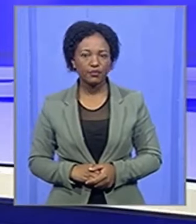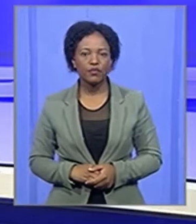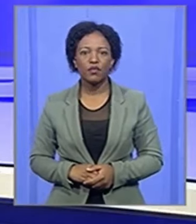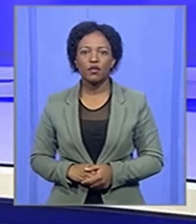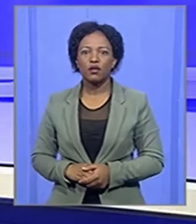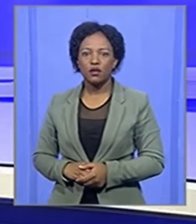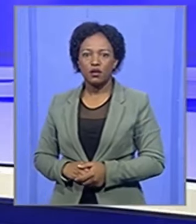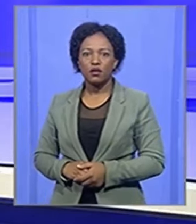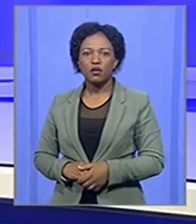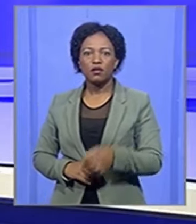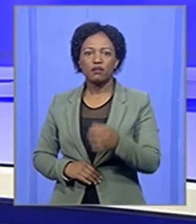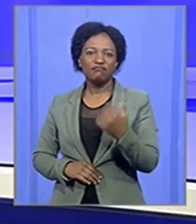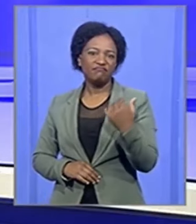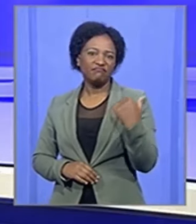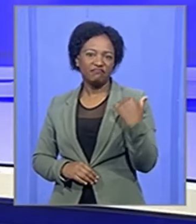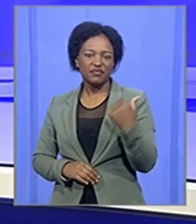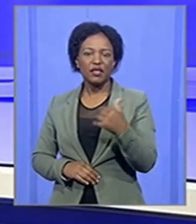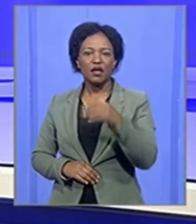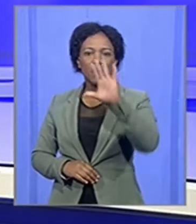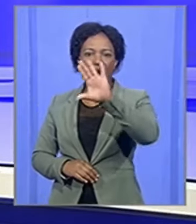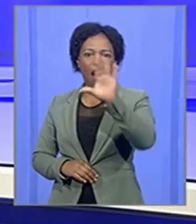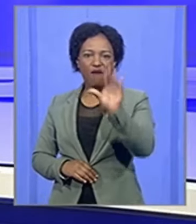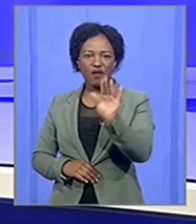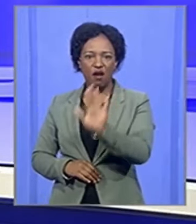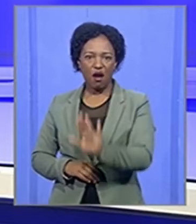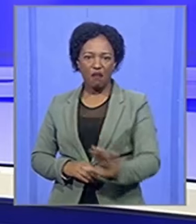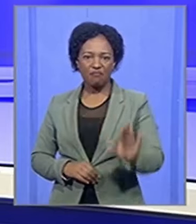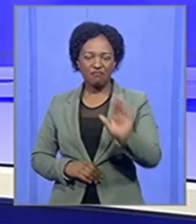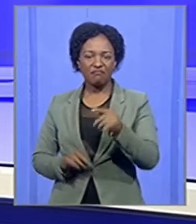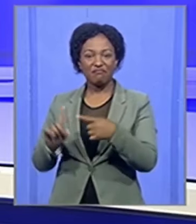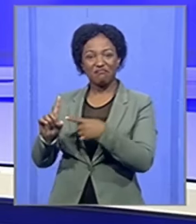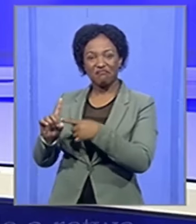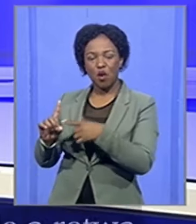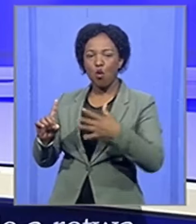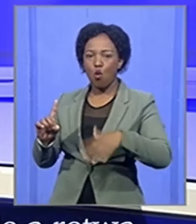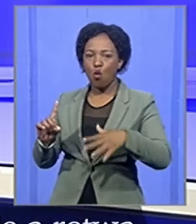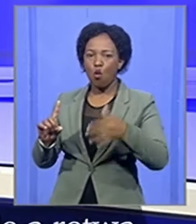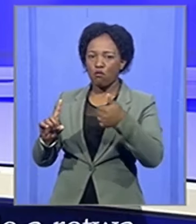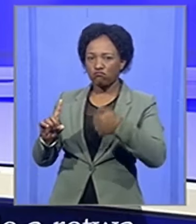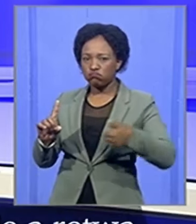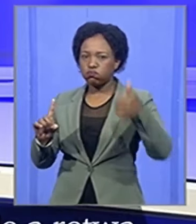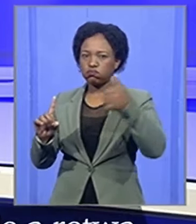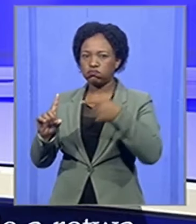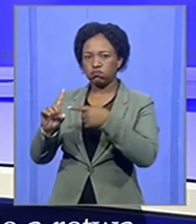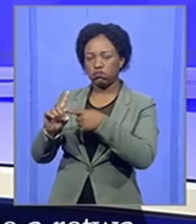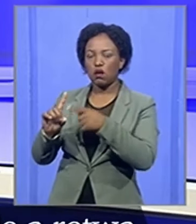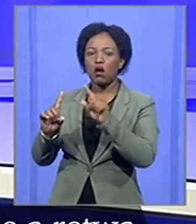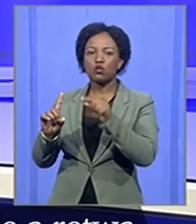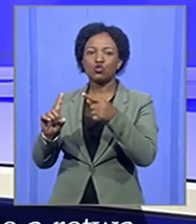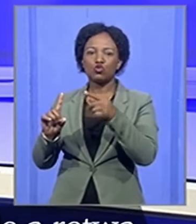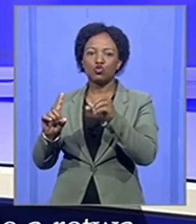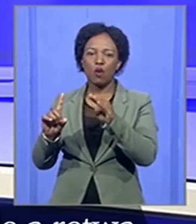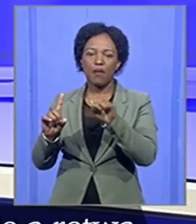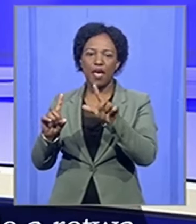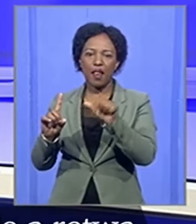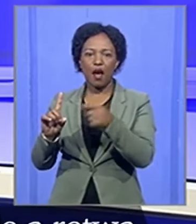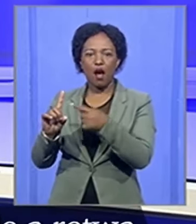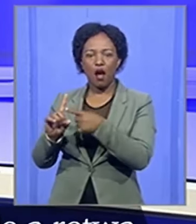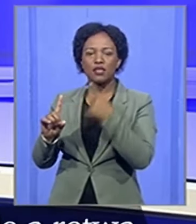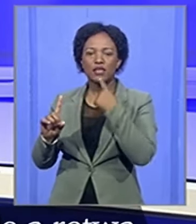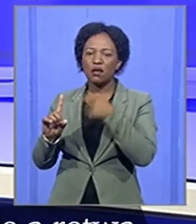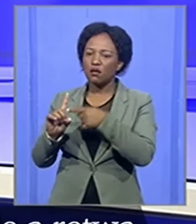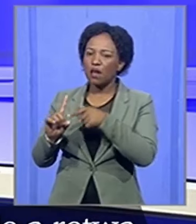Nkgwete ya peleng ya Matswele Afrika Borwa maga a mararo Dingane Thobela o hlalositšwe ke ba bantši bjalo ka monna yo a bego a na le pelo